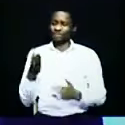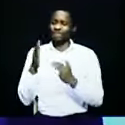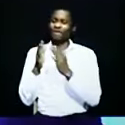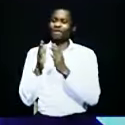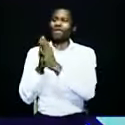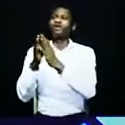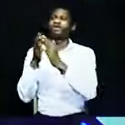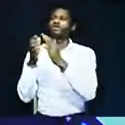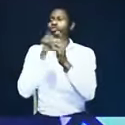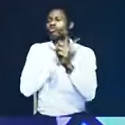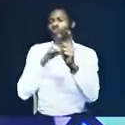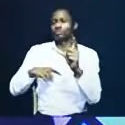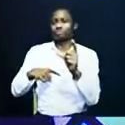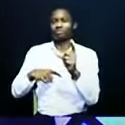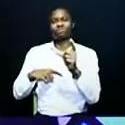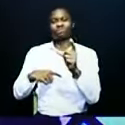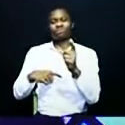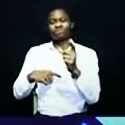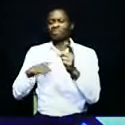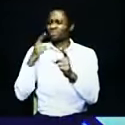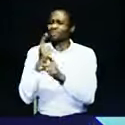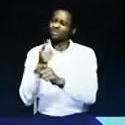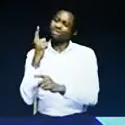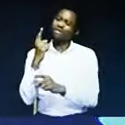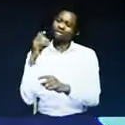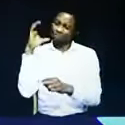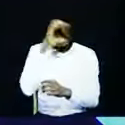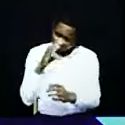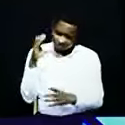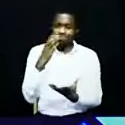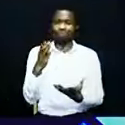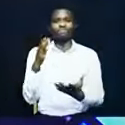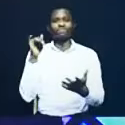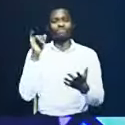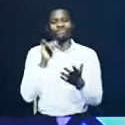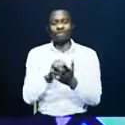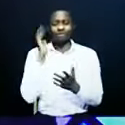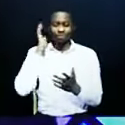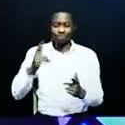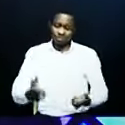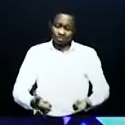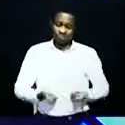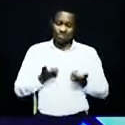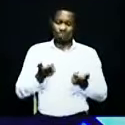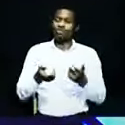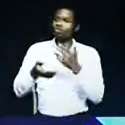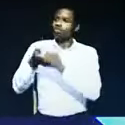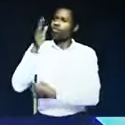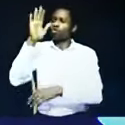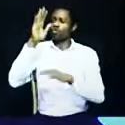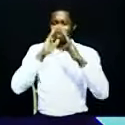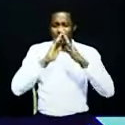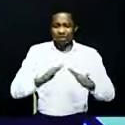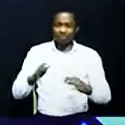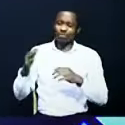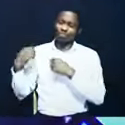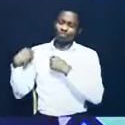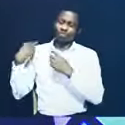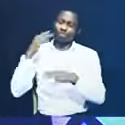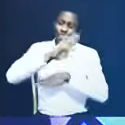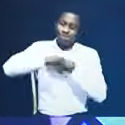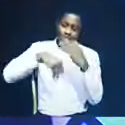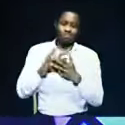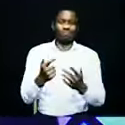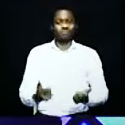Lord, this only do I seek, that I may dwell in the house of the Lord all the days of my life,